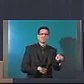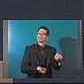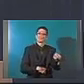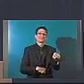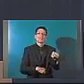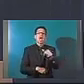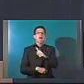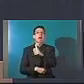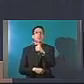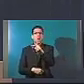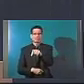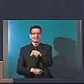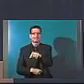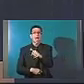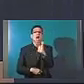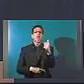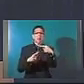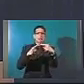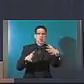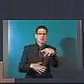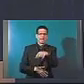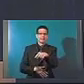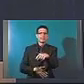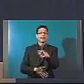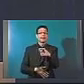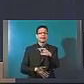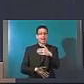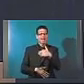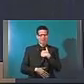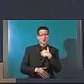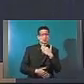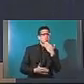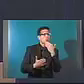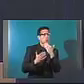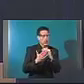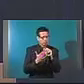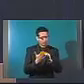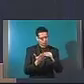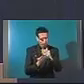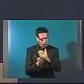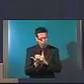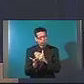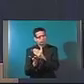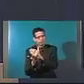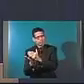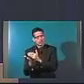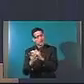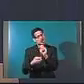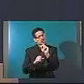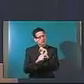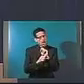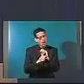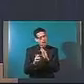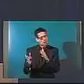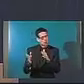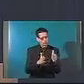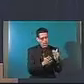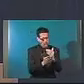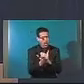up, another one of my opponents had a well-crafted and perfectly executed jobs